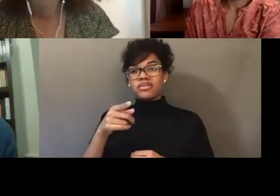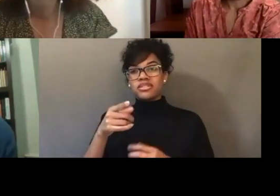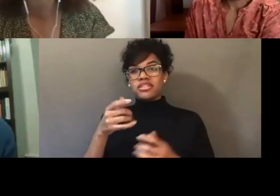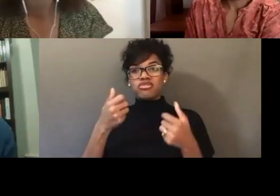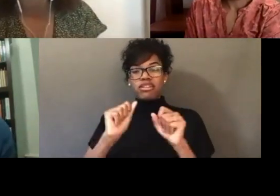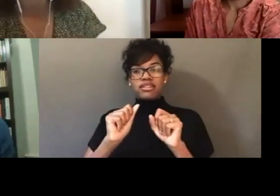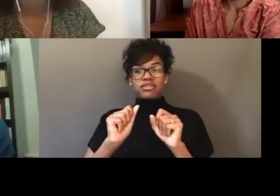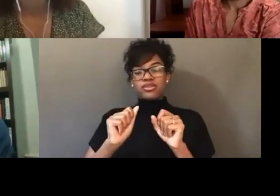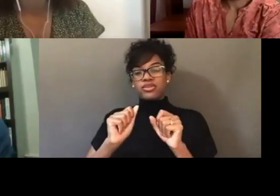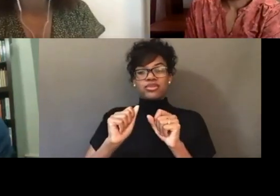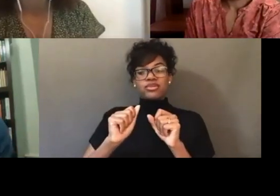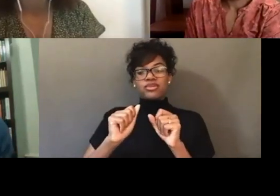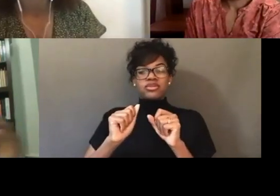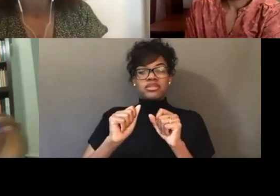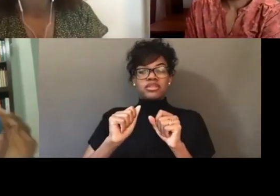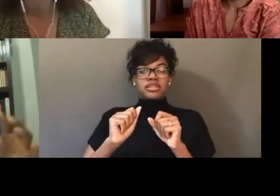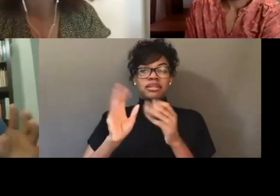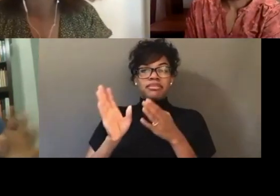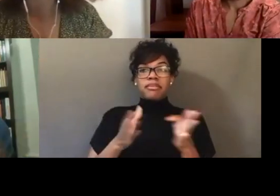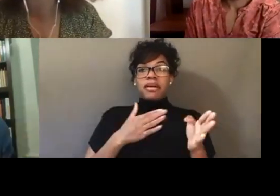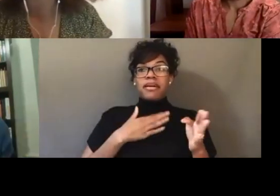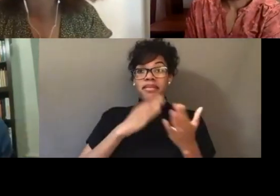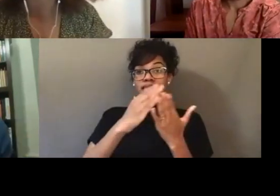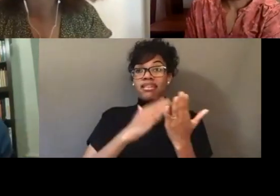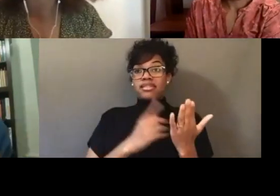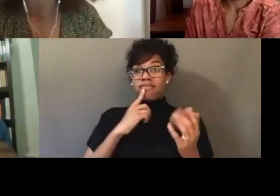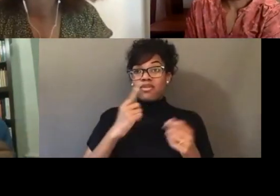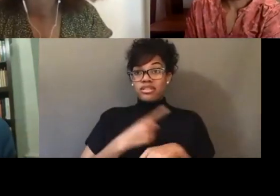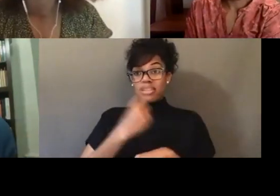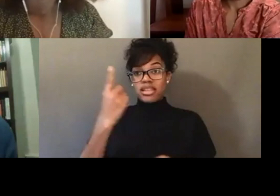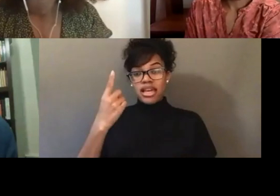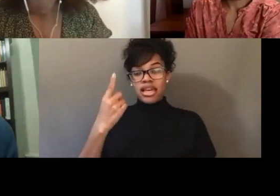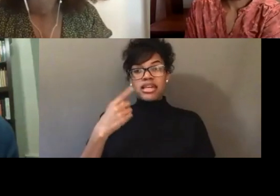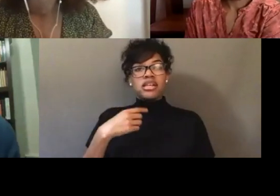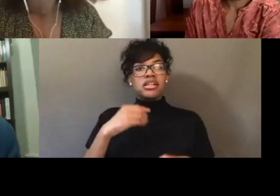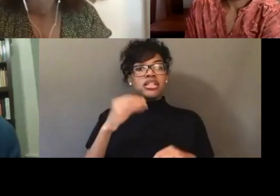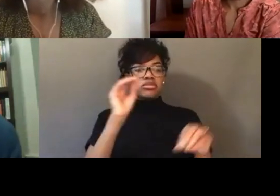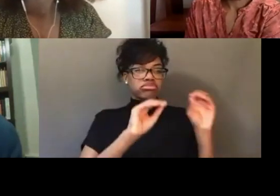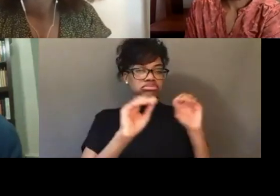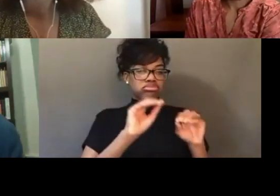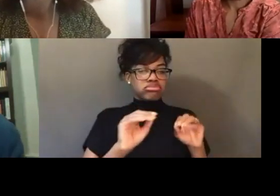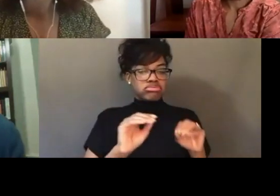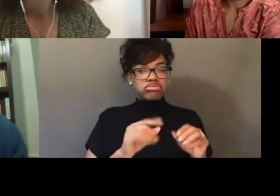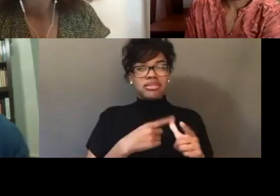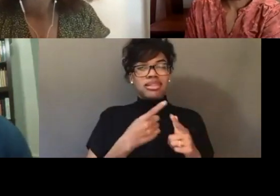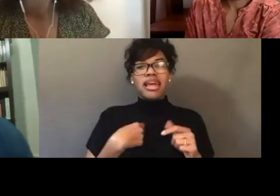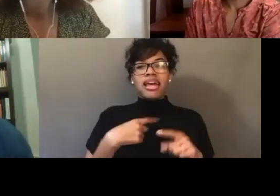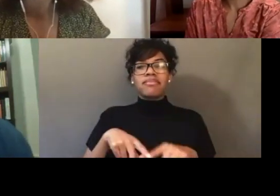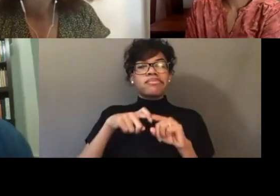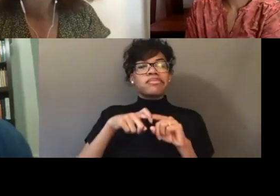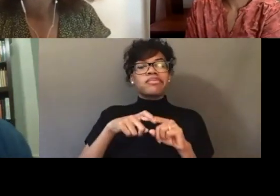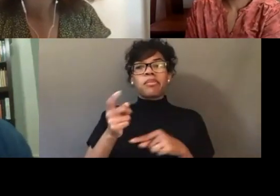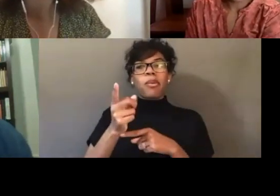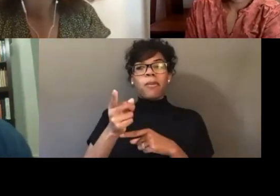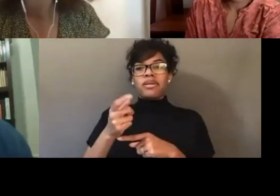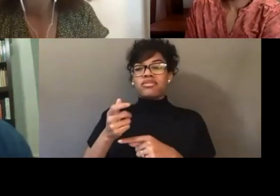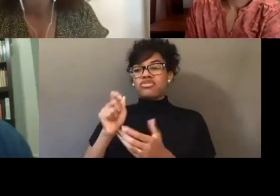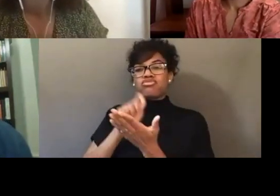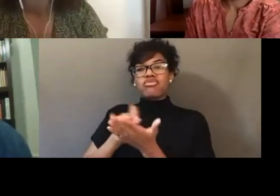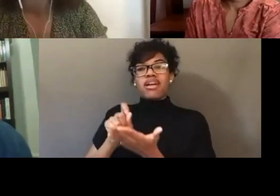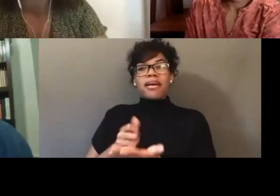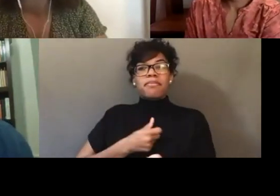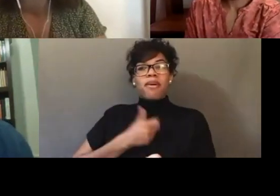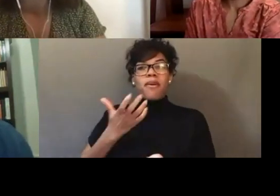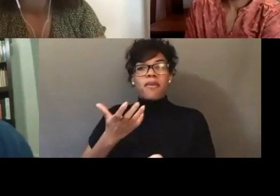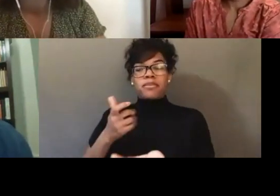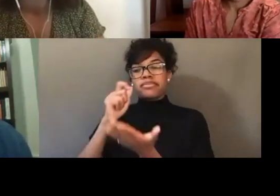today. I said, you know, it's actually worth the time for me to just write out this poem that I had in my head. And if it means that like,